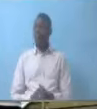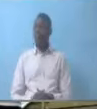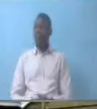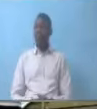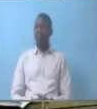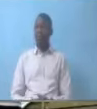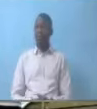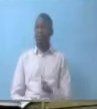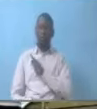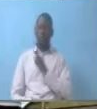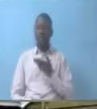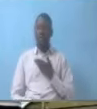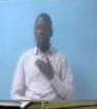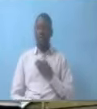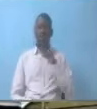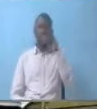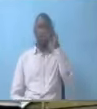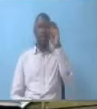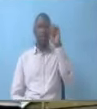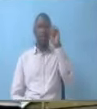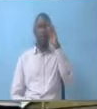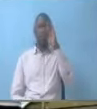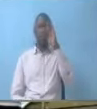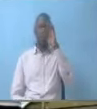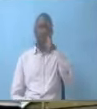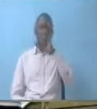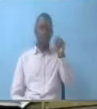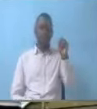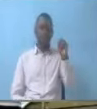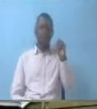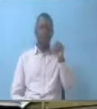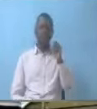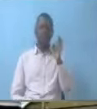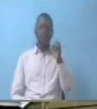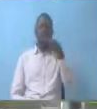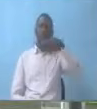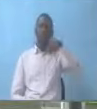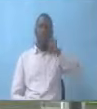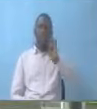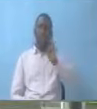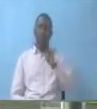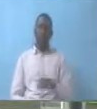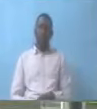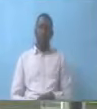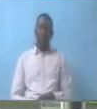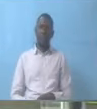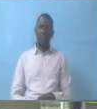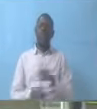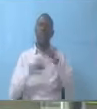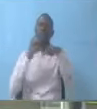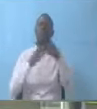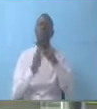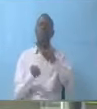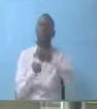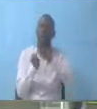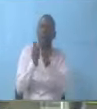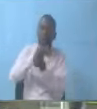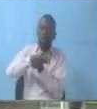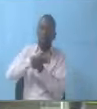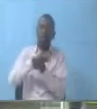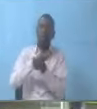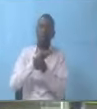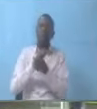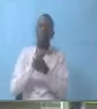I don't have Decree 14. I'll send it to you, yeah. Sir. It's an amendment to the Public Assets